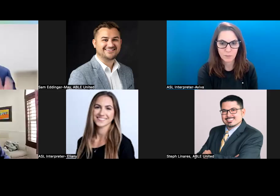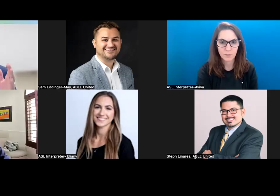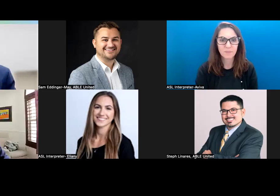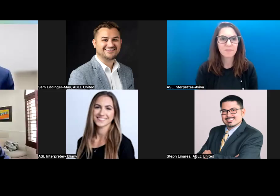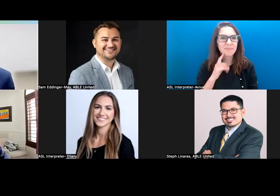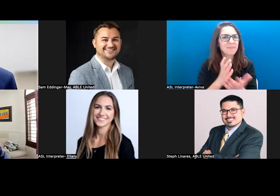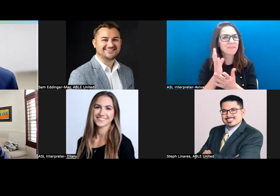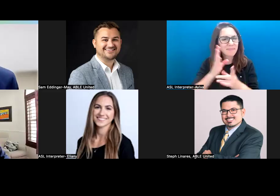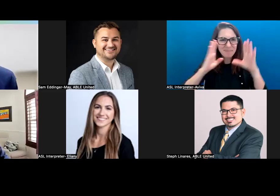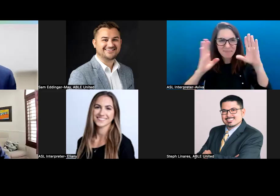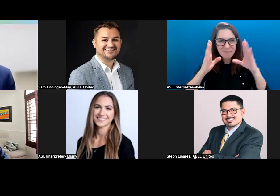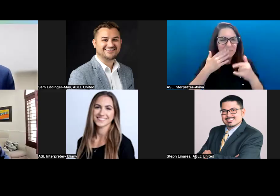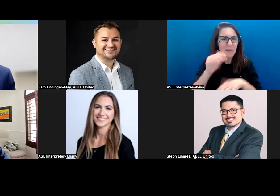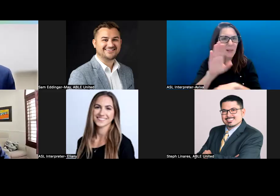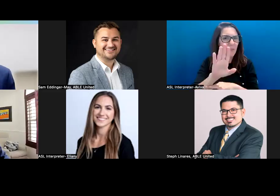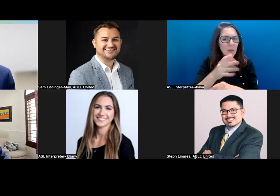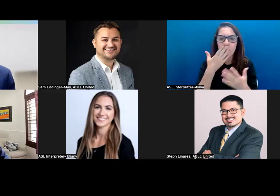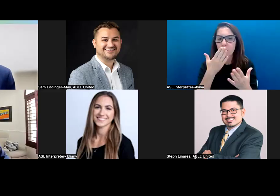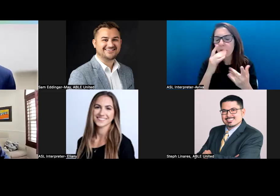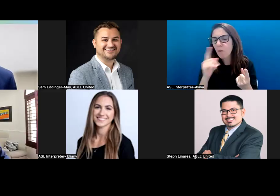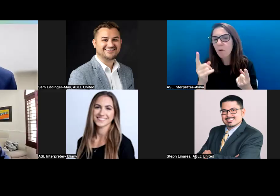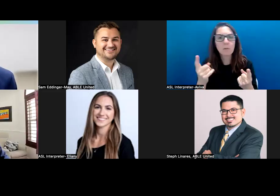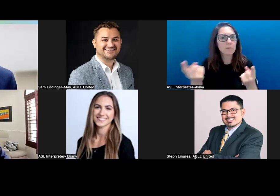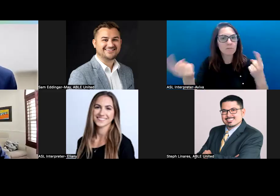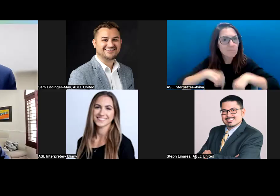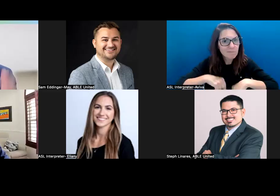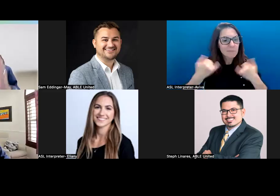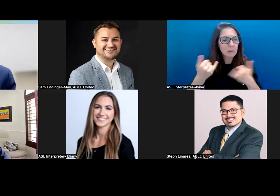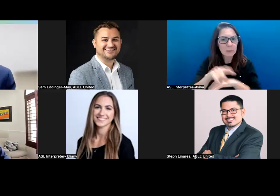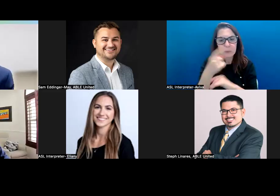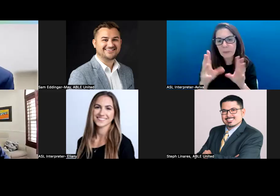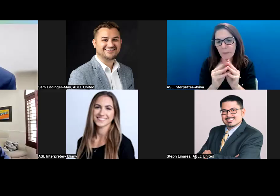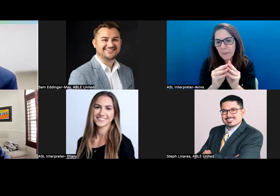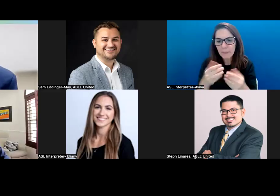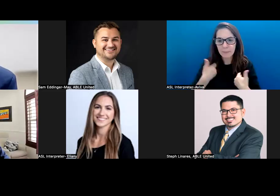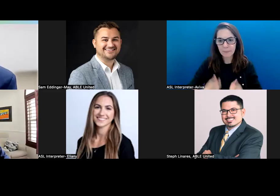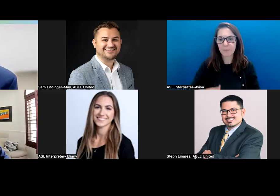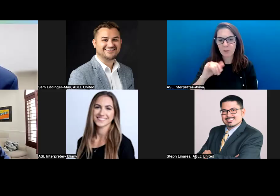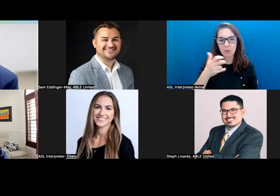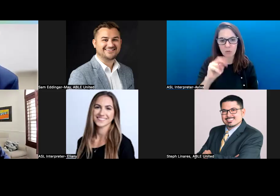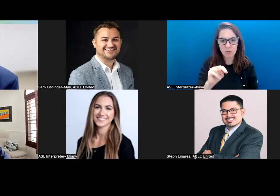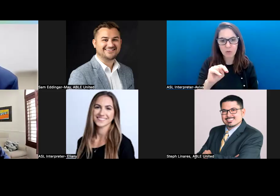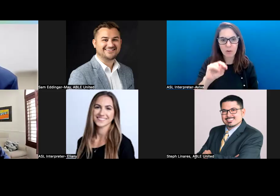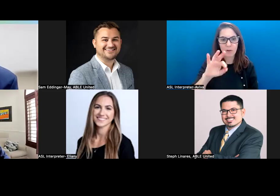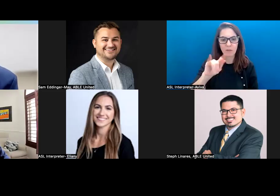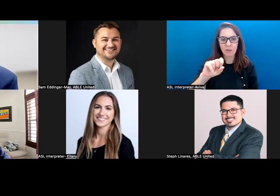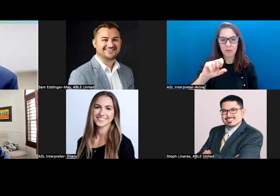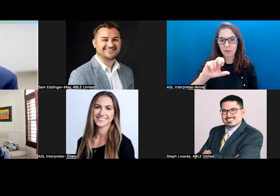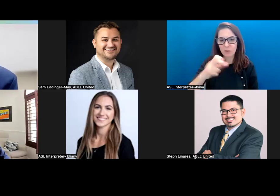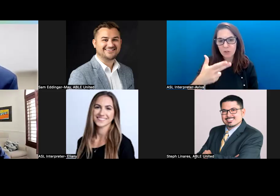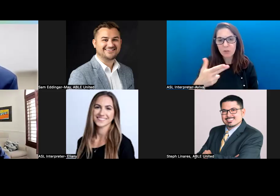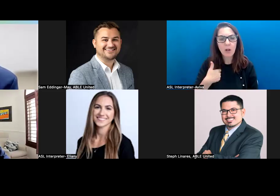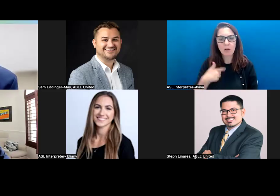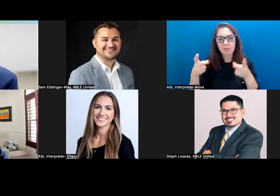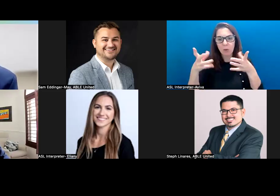All right, good afternoon, everybody. Thank you so much for joining today's webinar. My name is John Finch. I am the director of Able